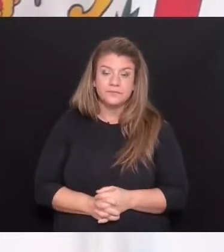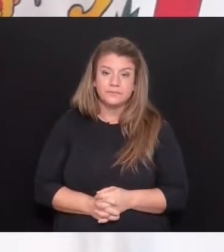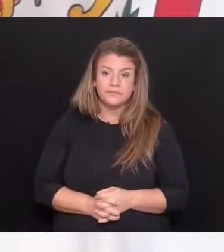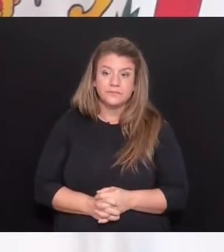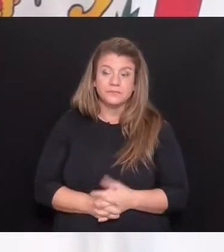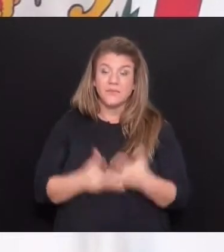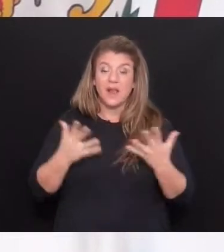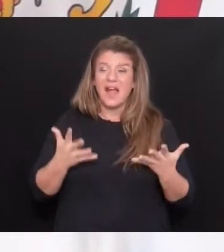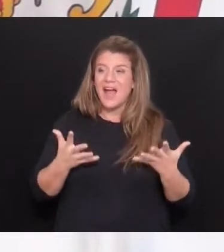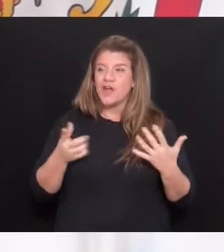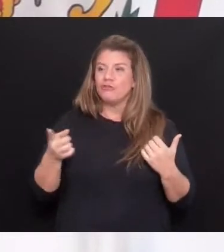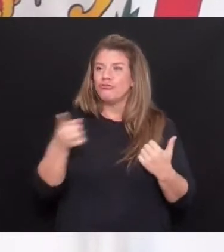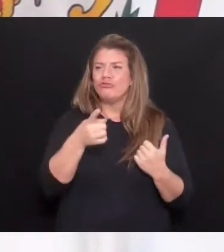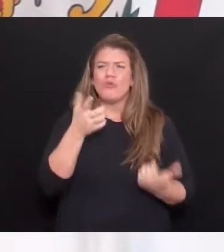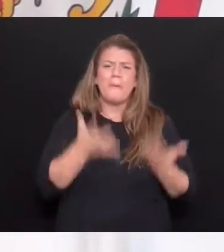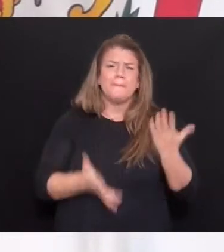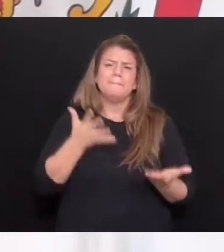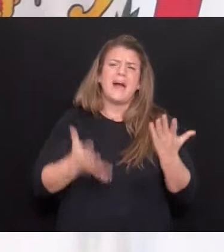You may think that